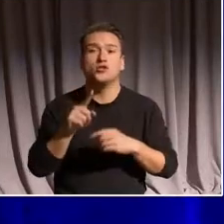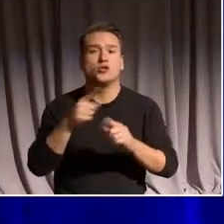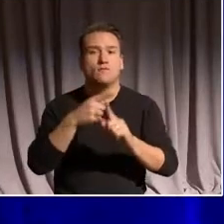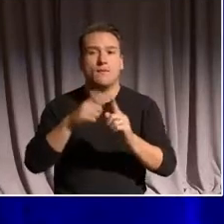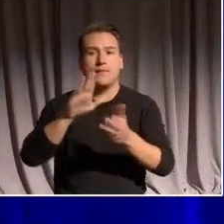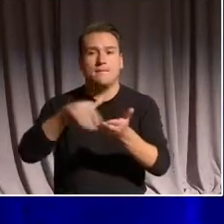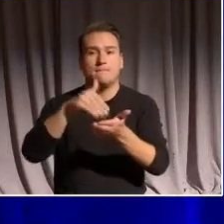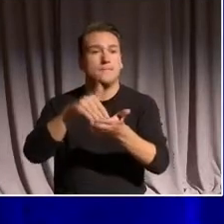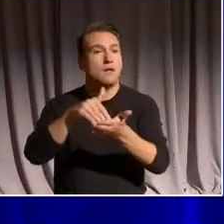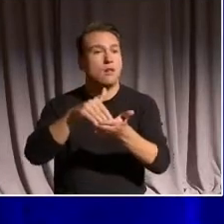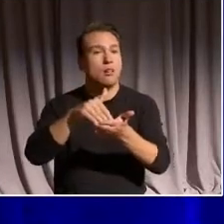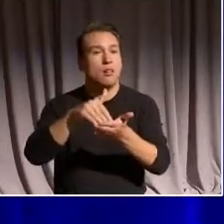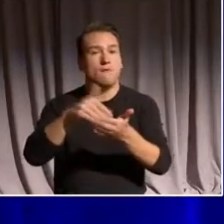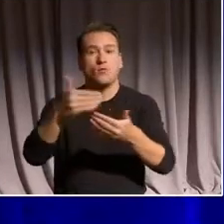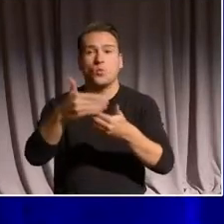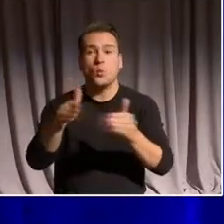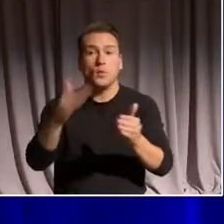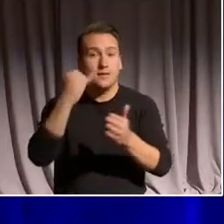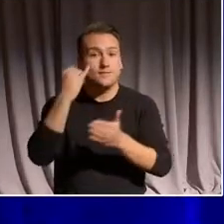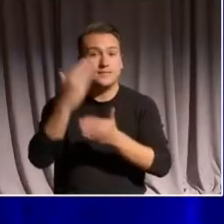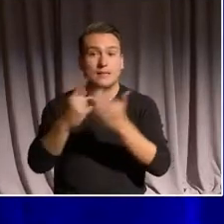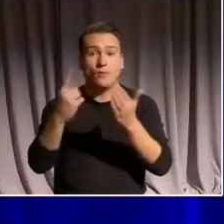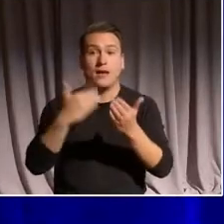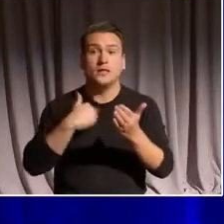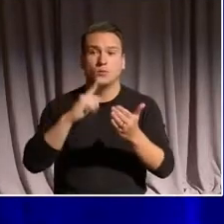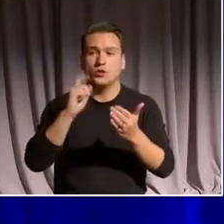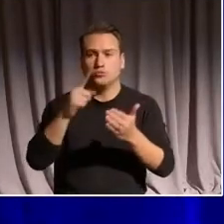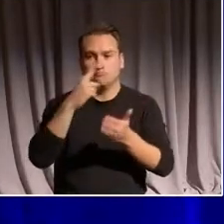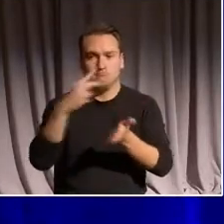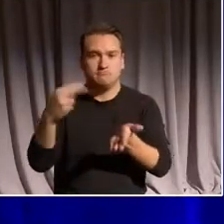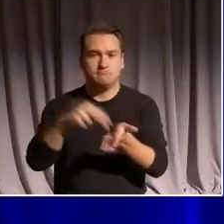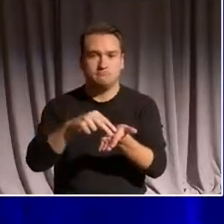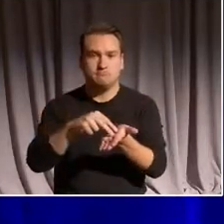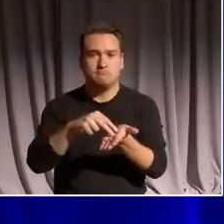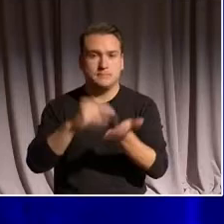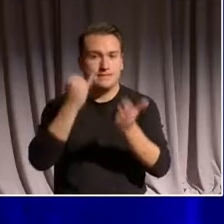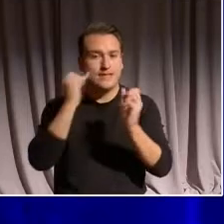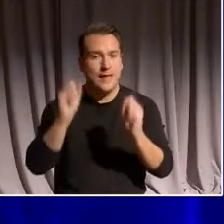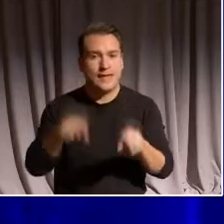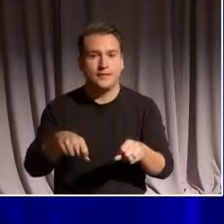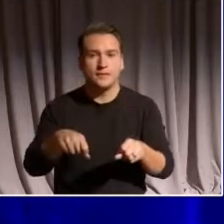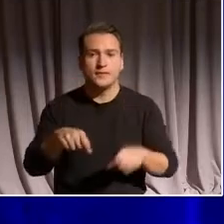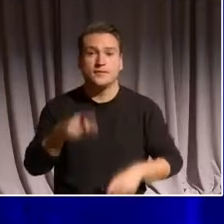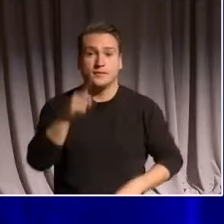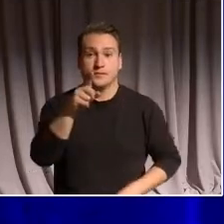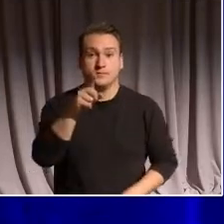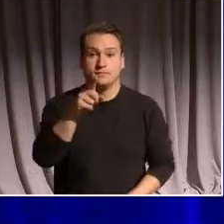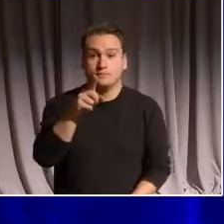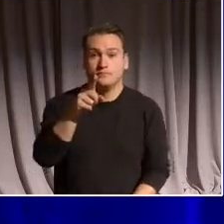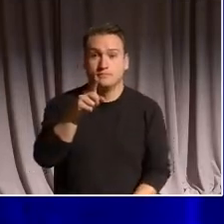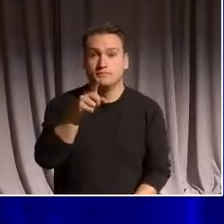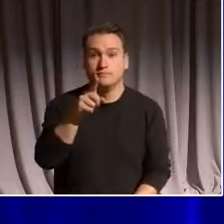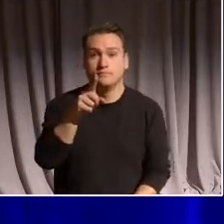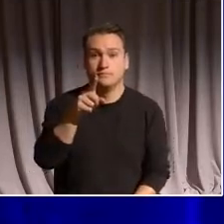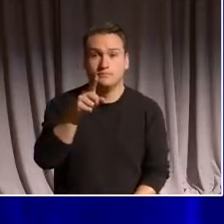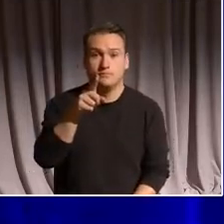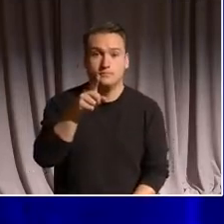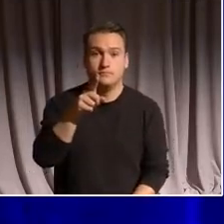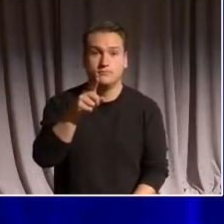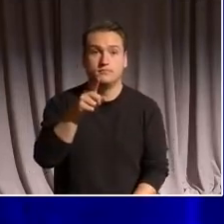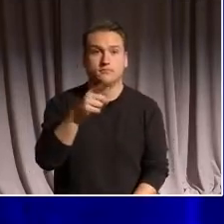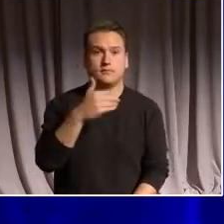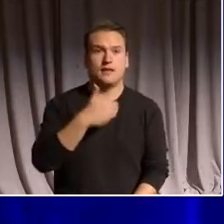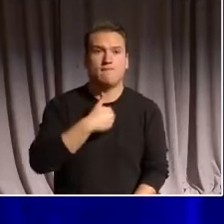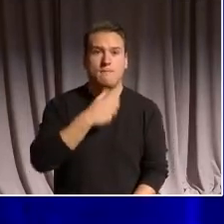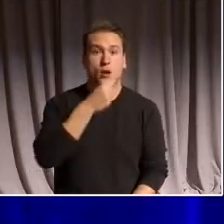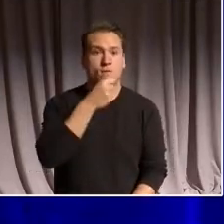room. If somebody has a question, you might want to stand up if you're able. There we go. I see somebody raising their hand. We have a microphone